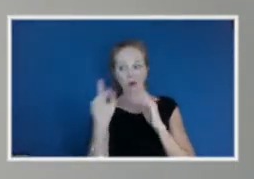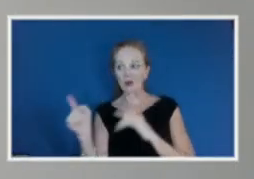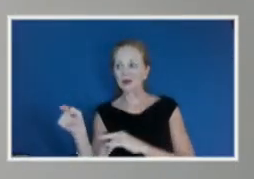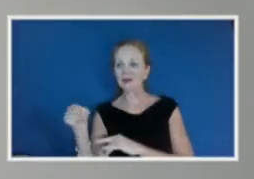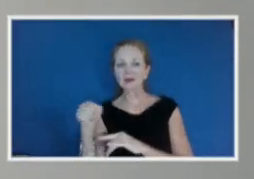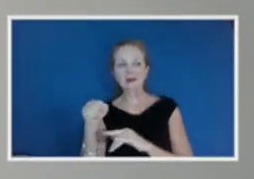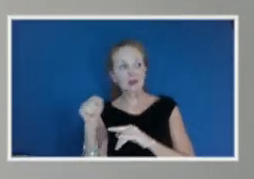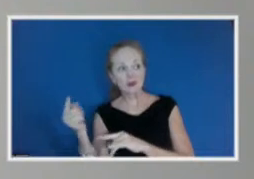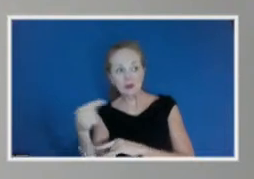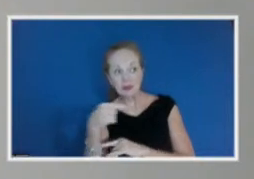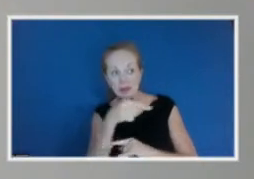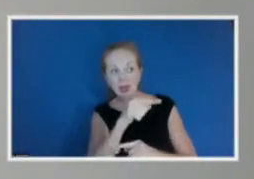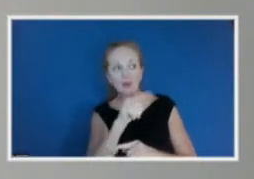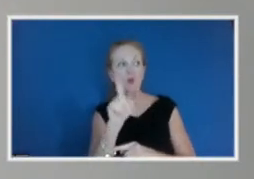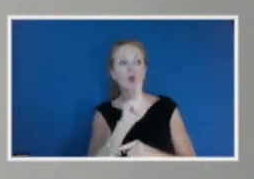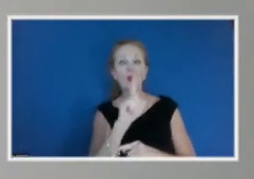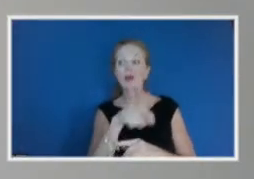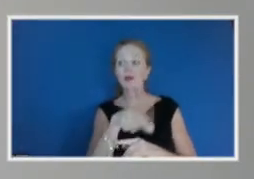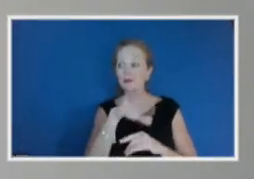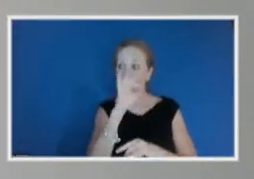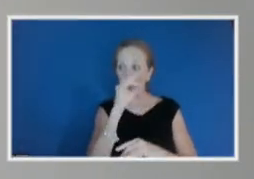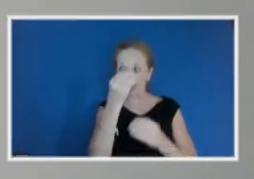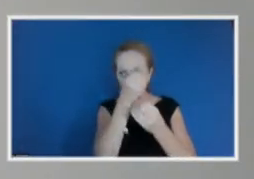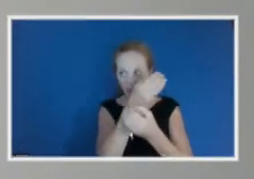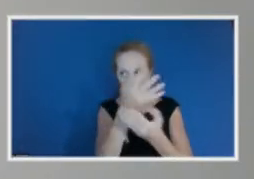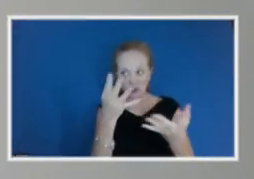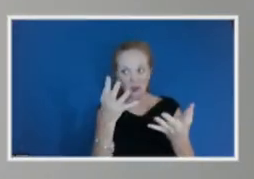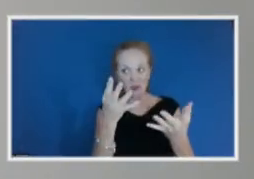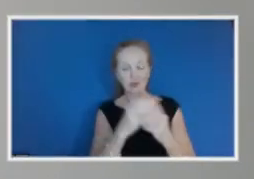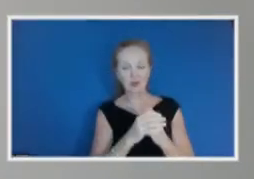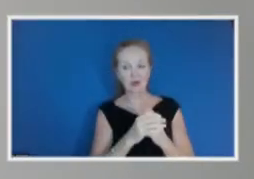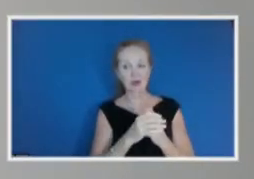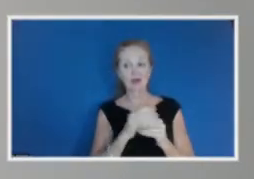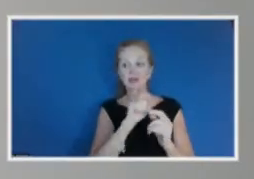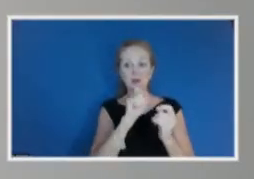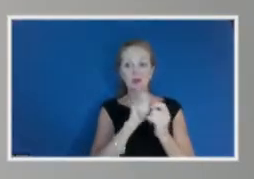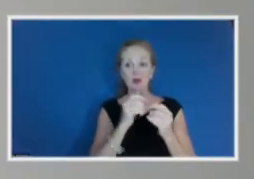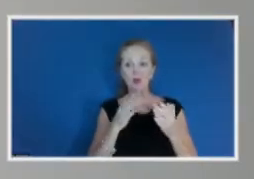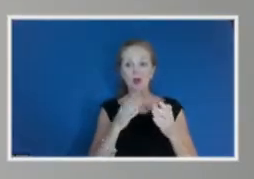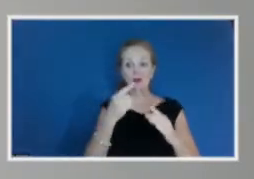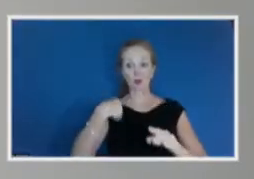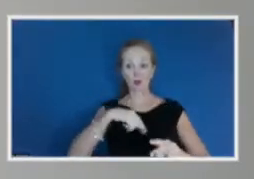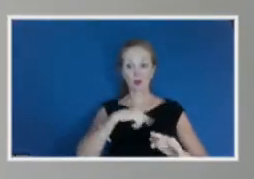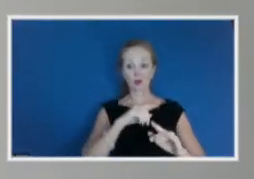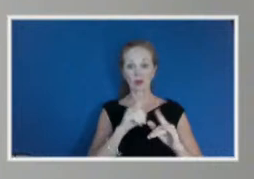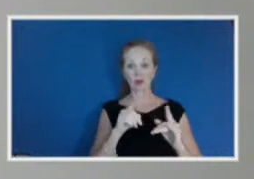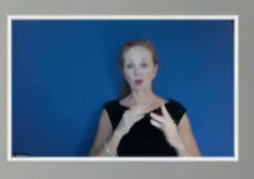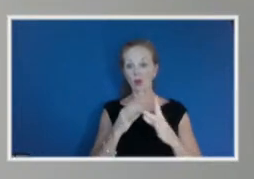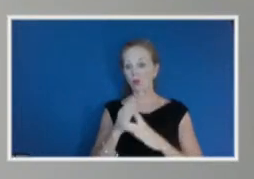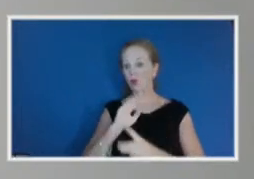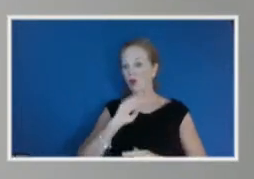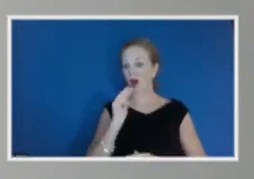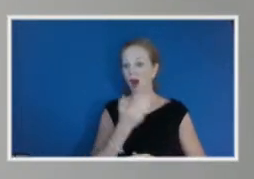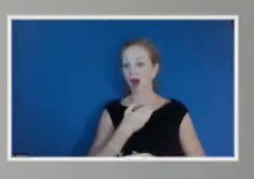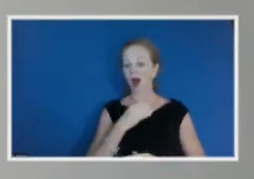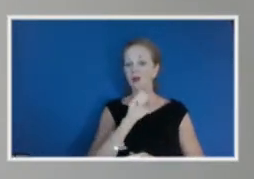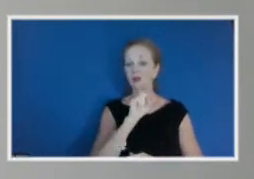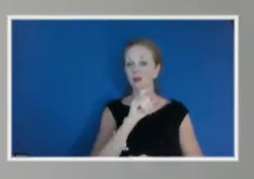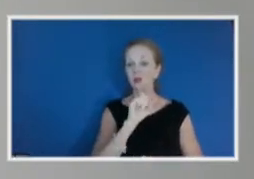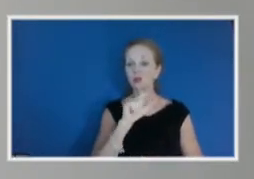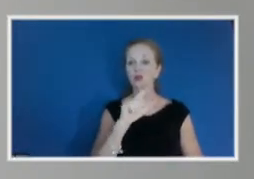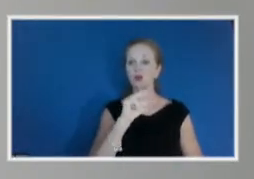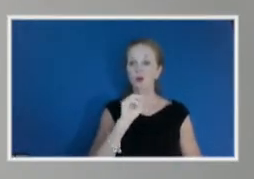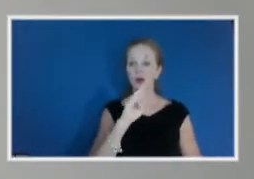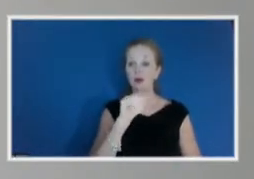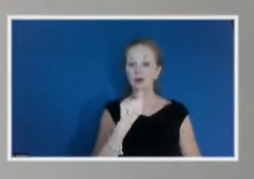own, particularly ways that we are able to put that information out actually through our social media content as well